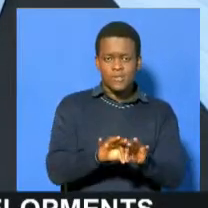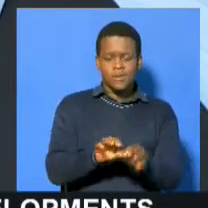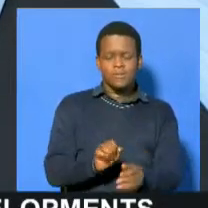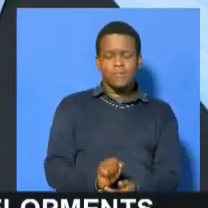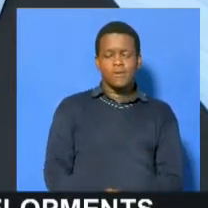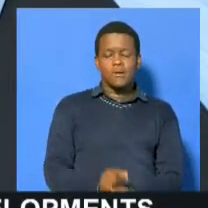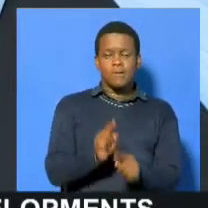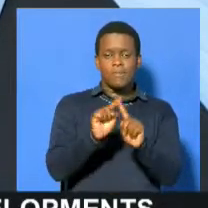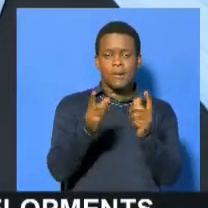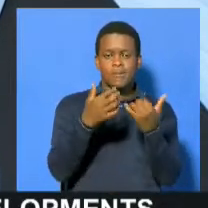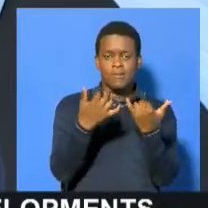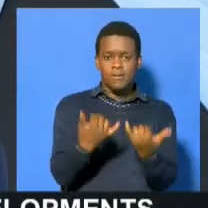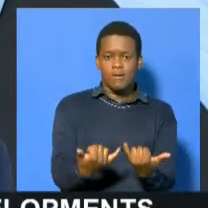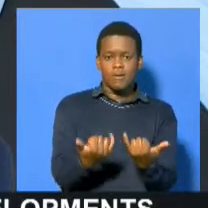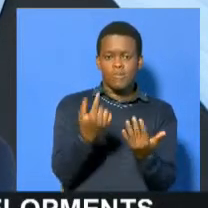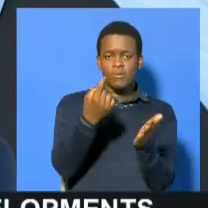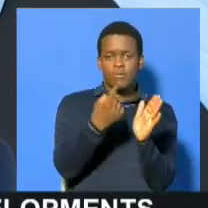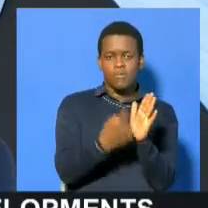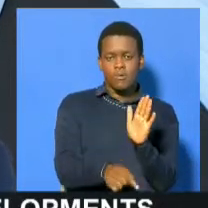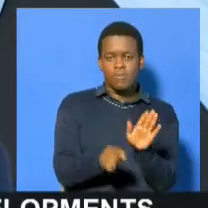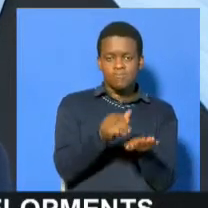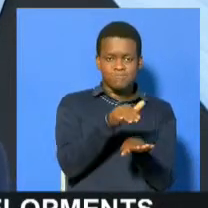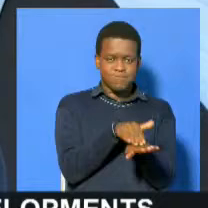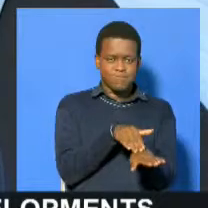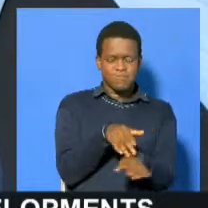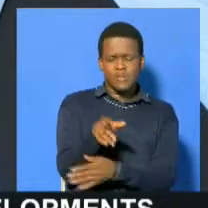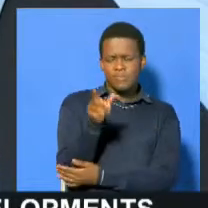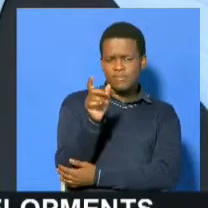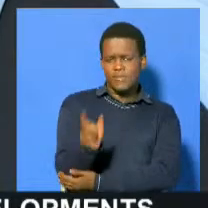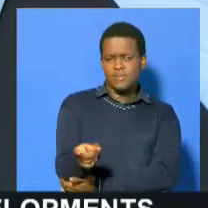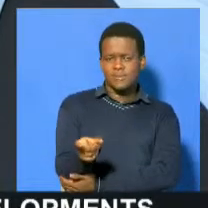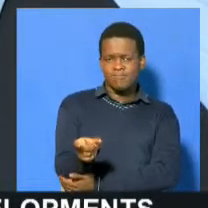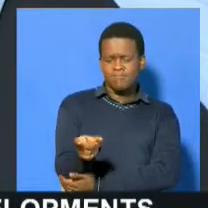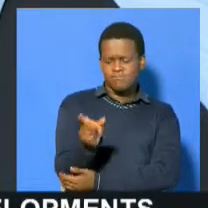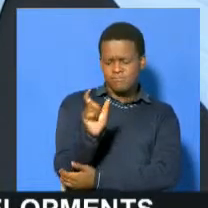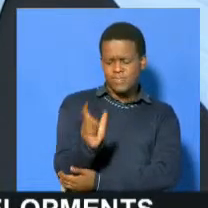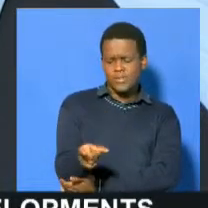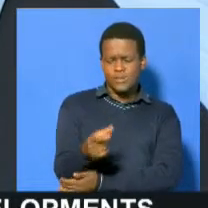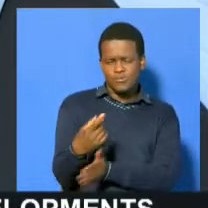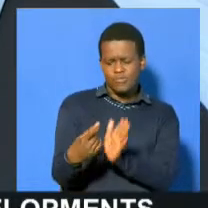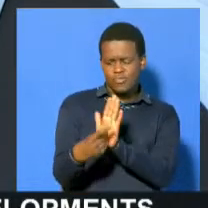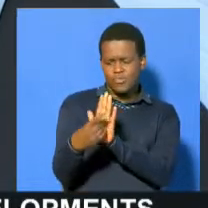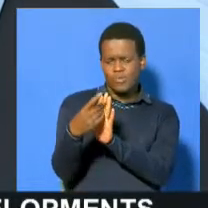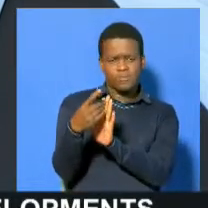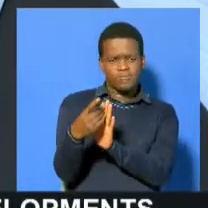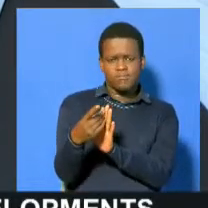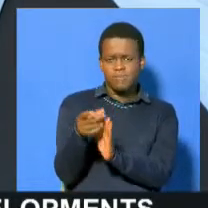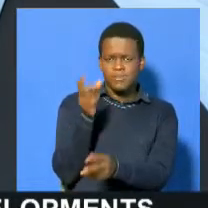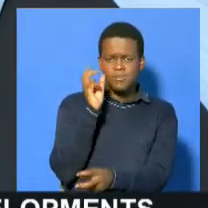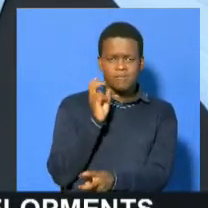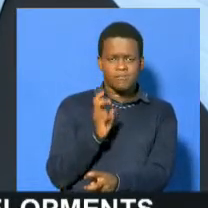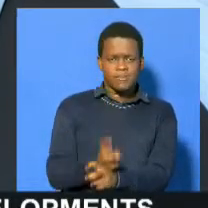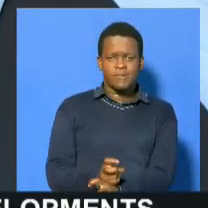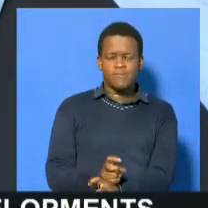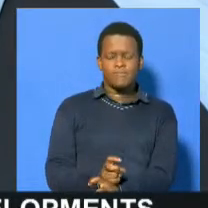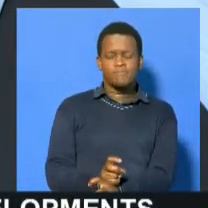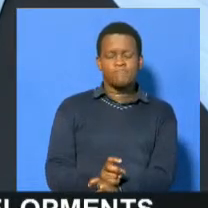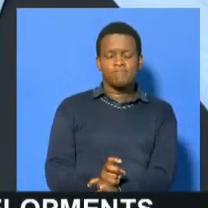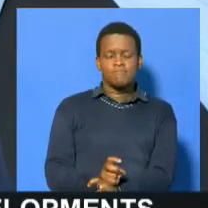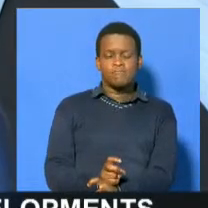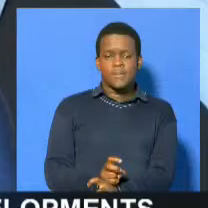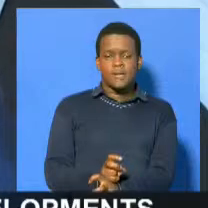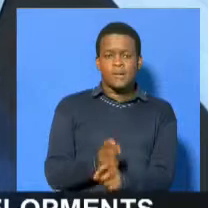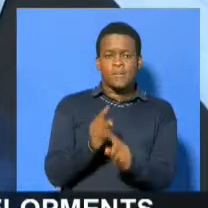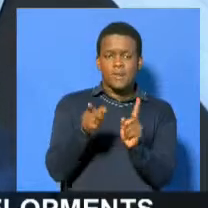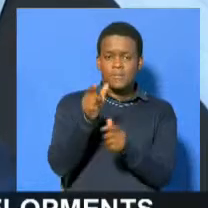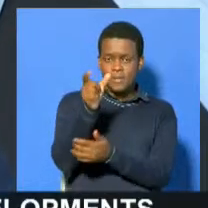ko morago e ntse e le motho. Go tlabolola motho ka boene yanong